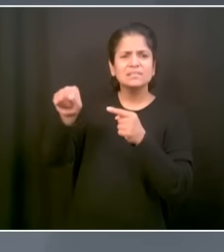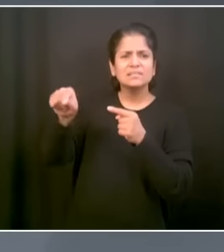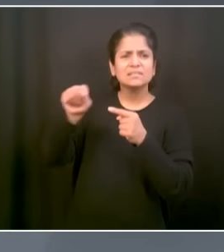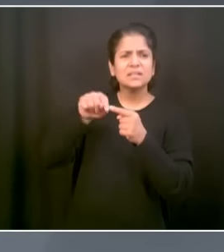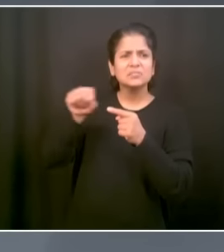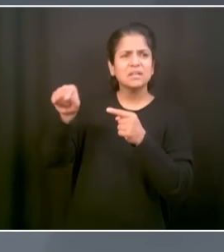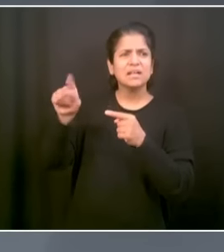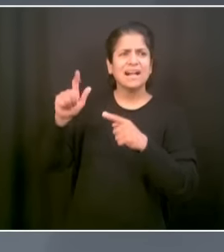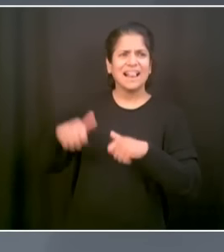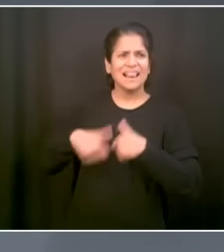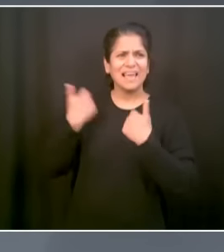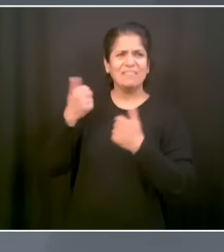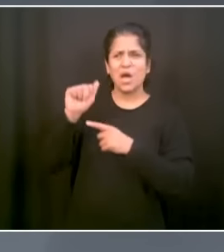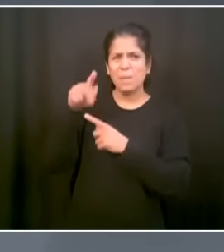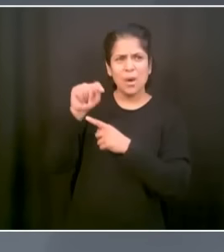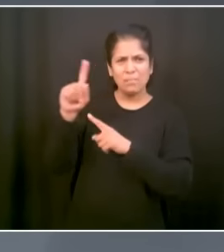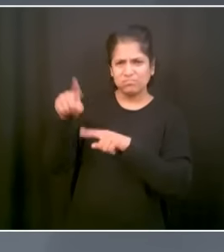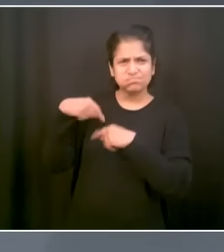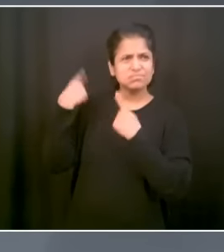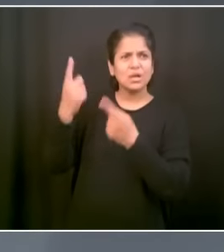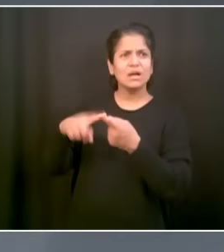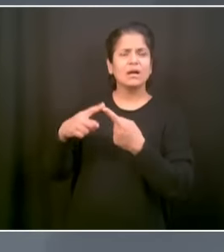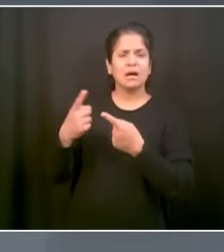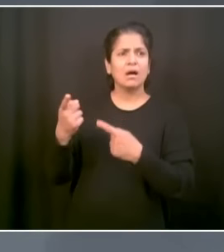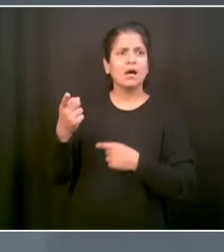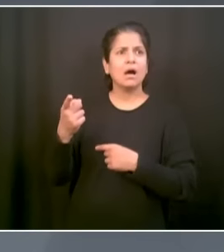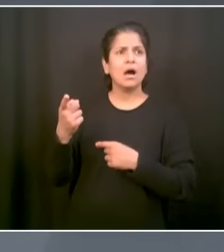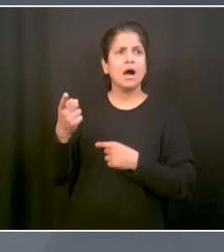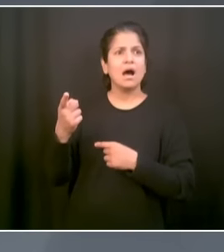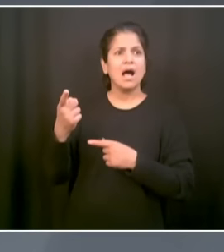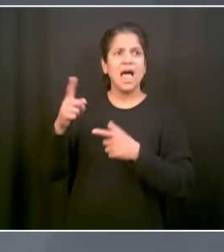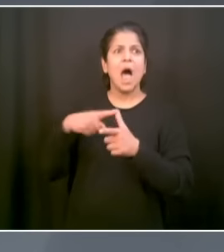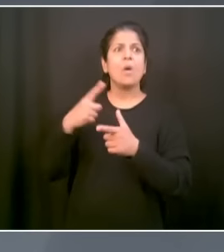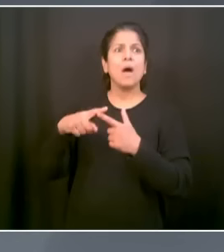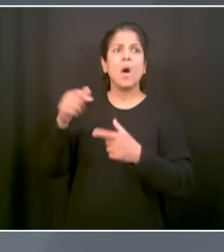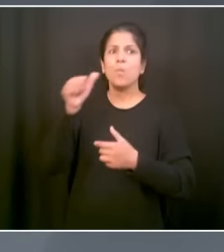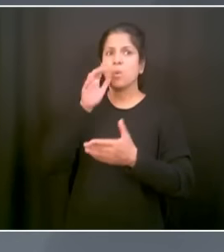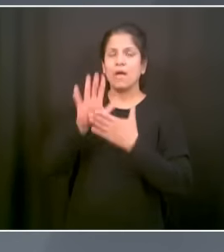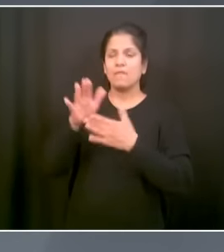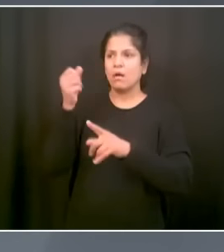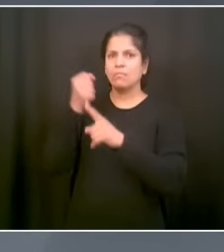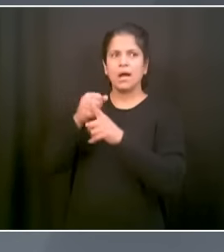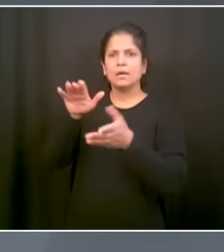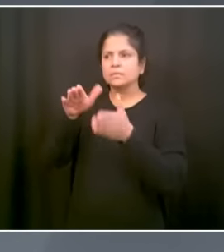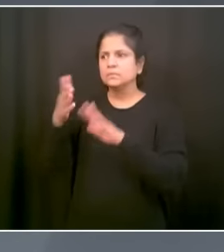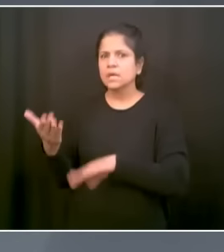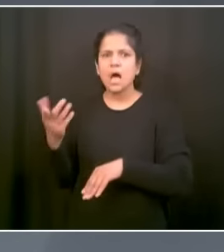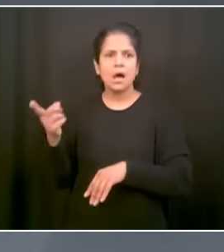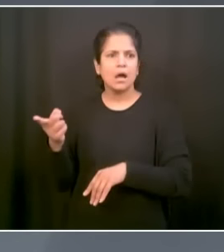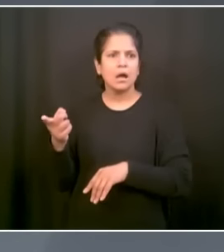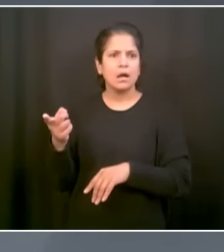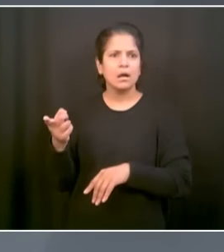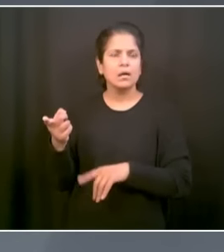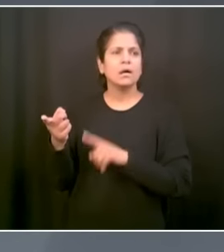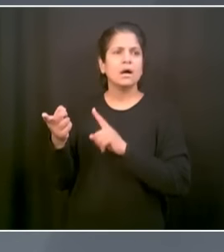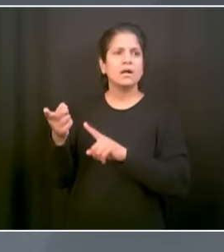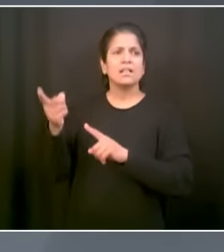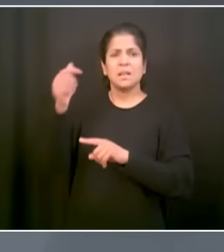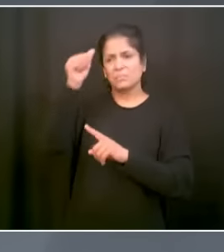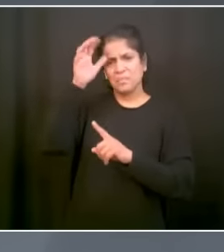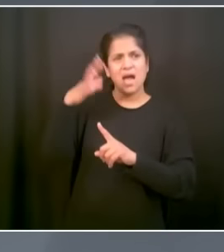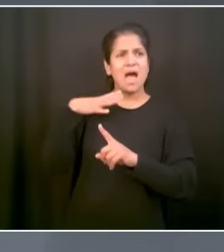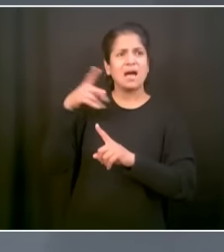decades with his wife. And then she tragically passed away. And he said that he could not bear to smell